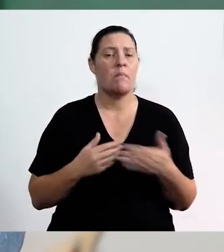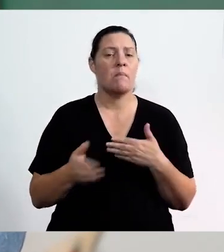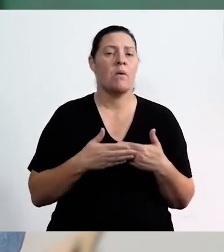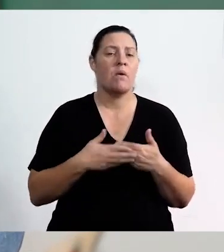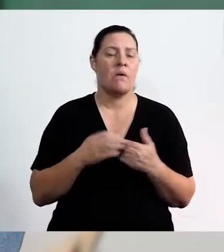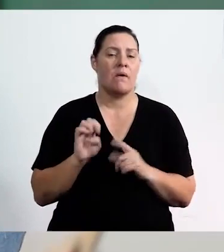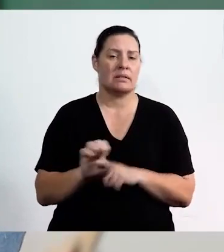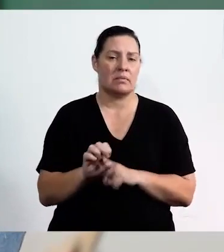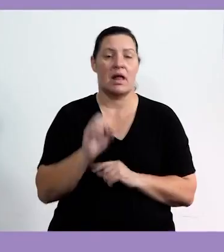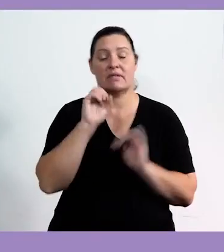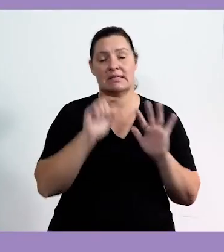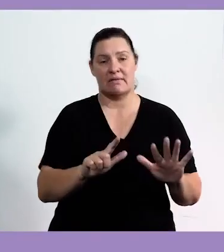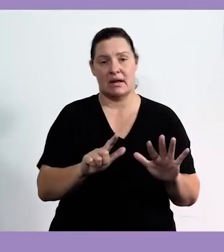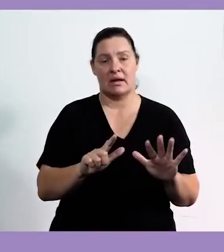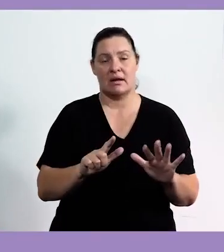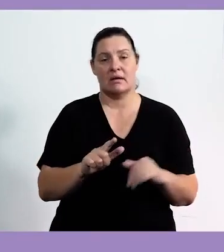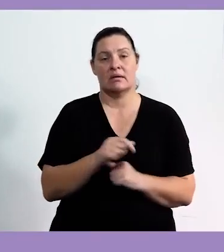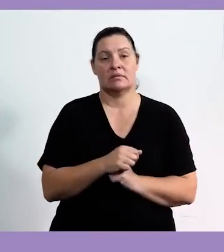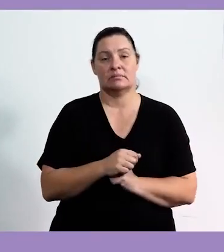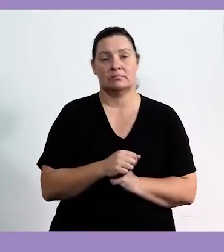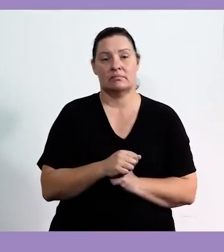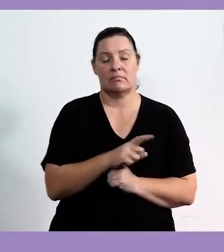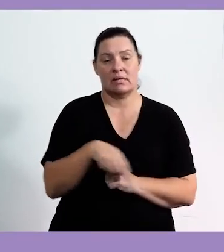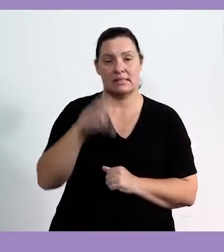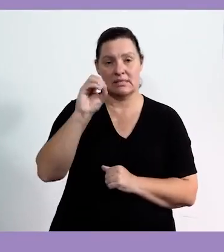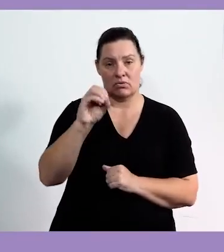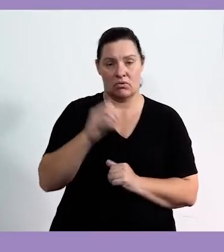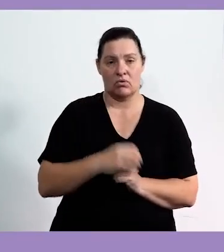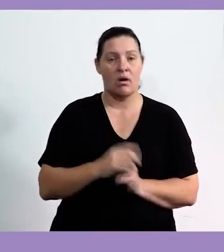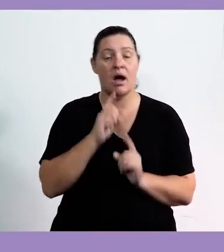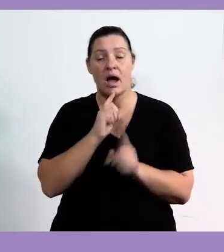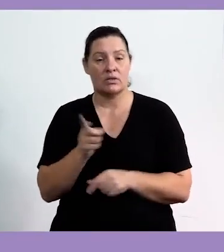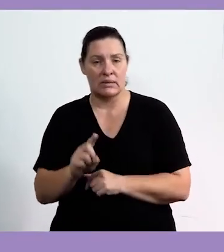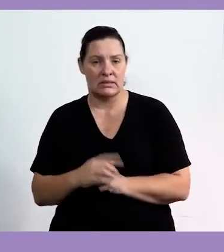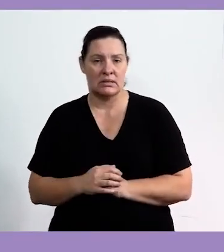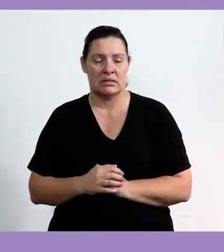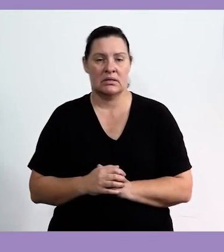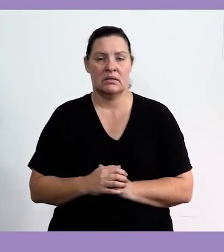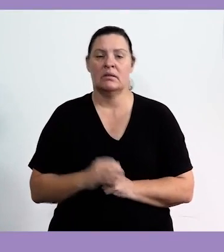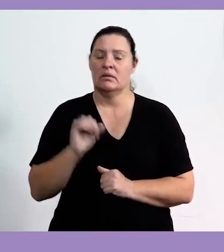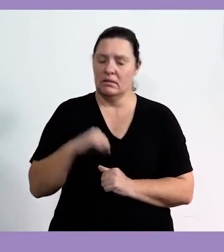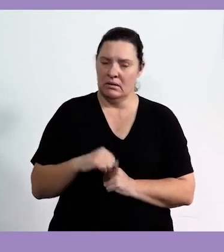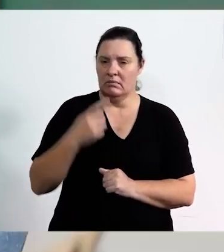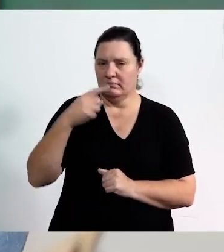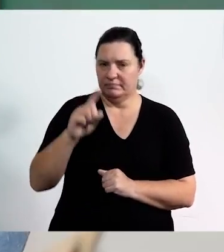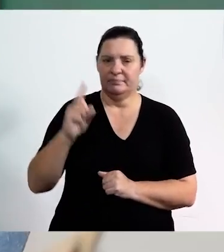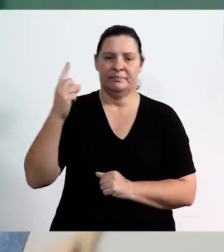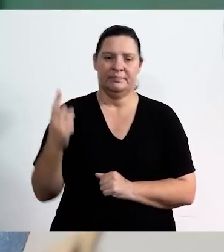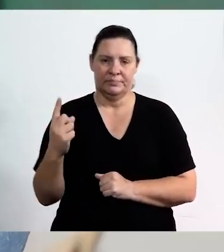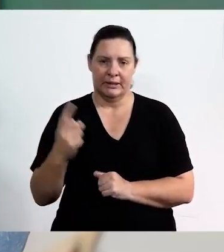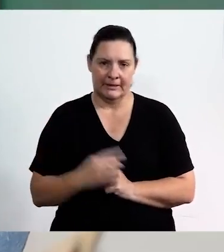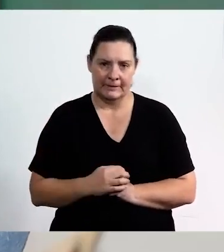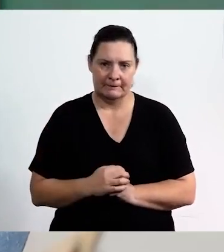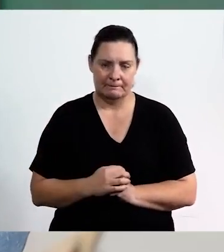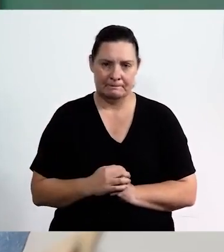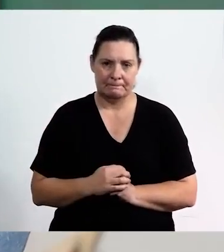few more examples here. So we have 7 raised to the exponent 0. What is our answer? Yes, you are